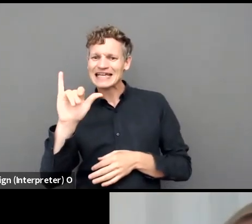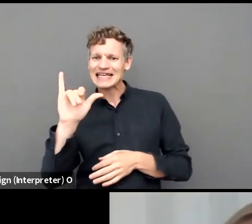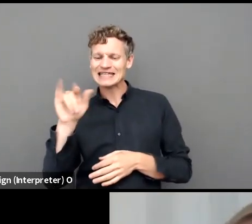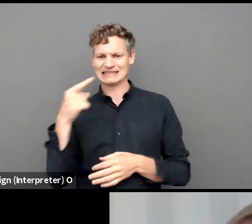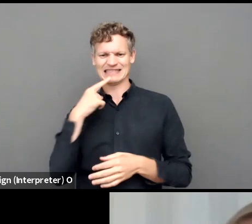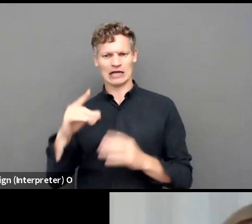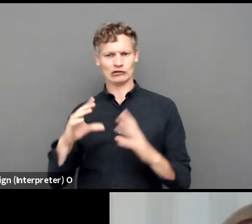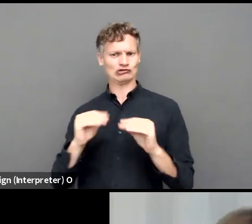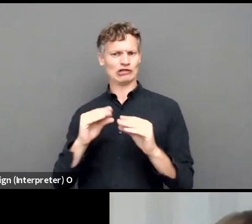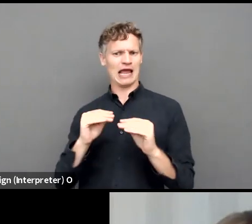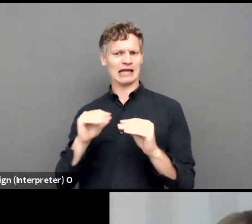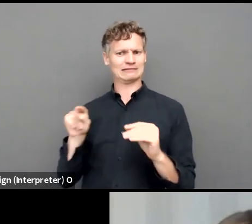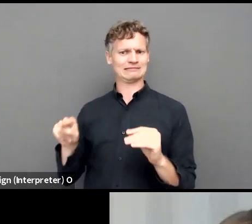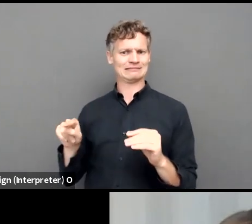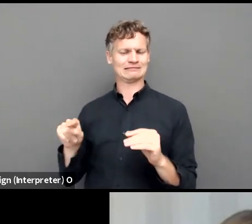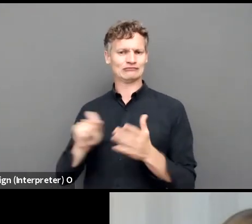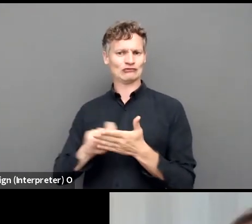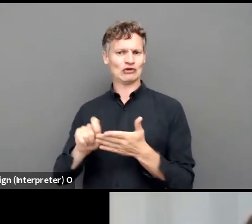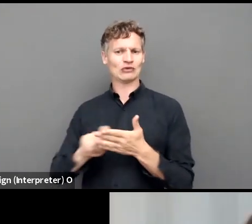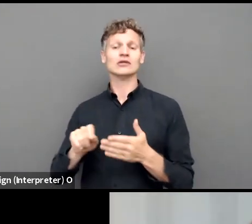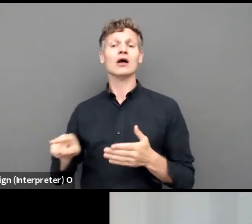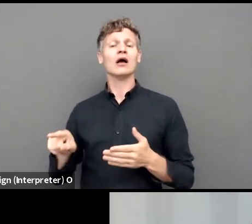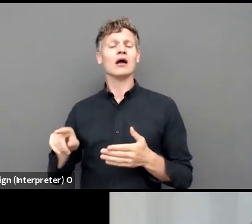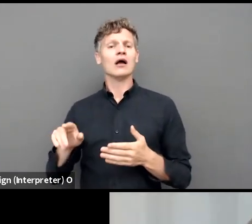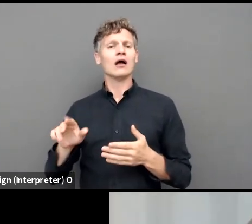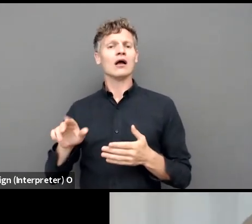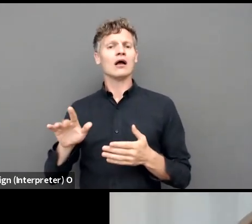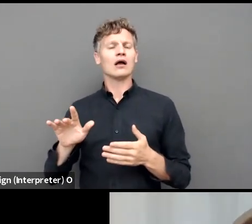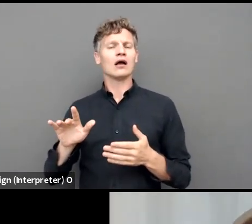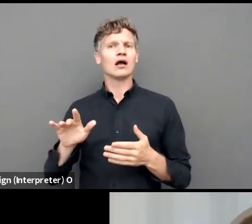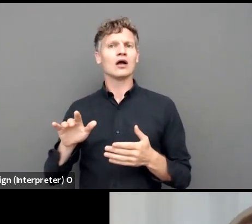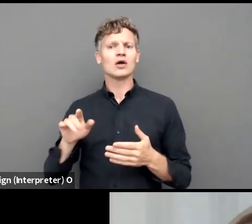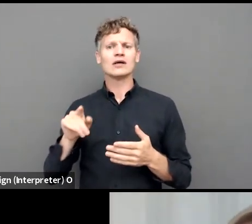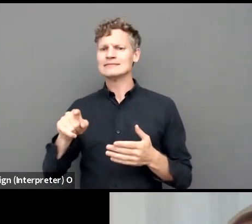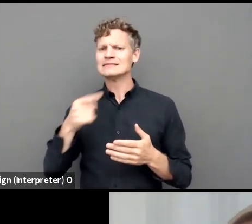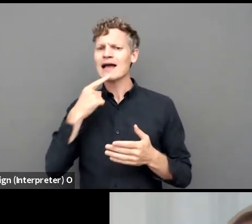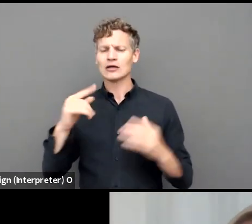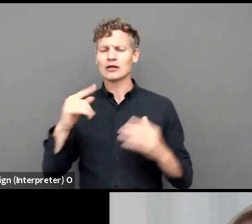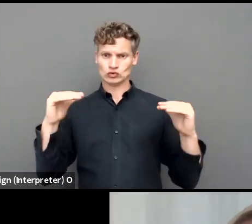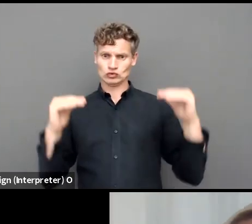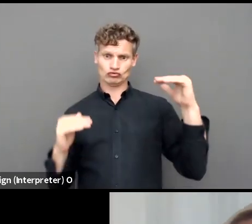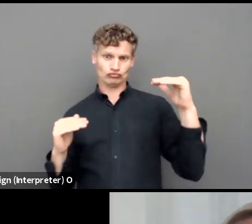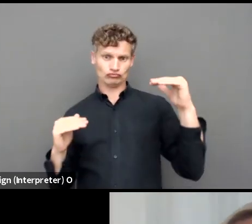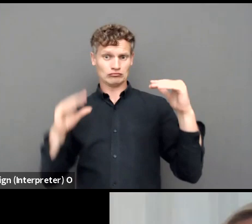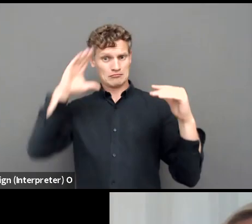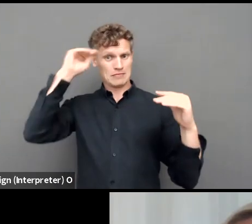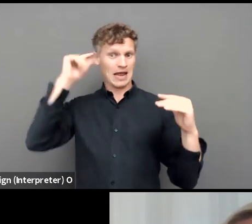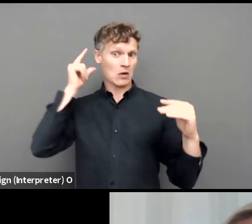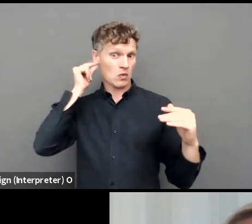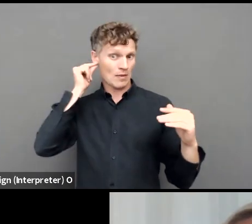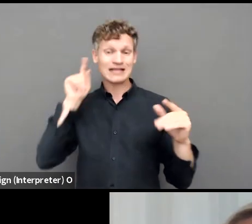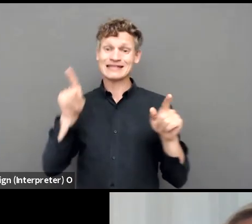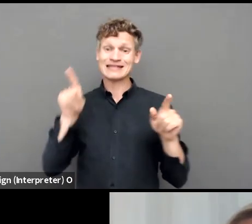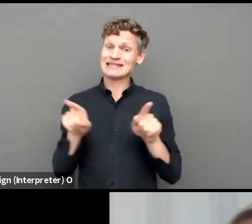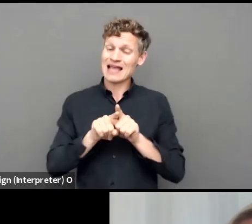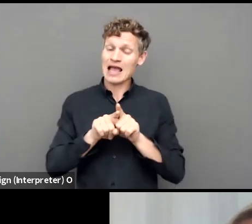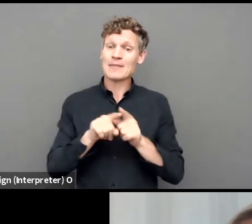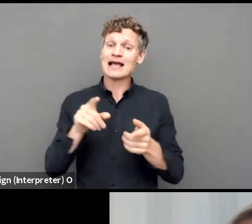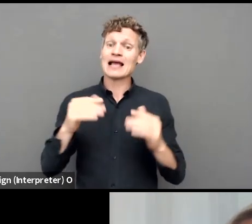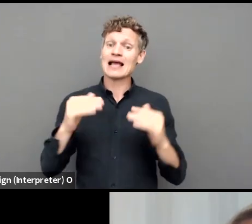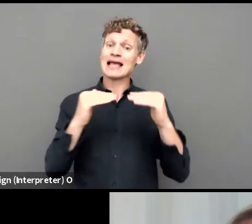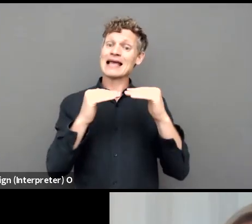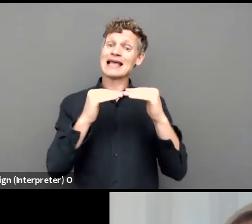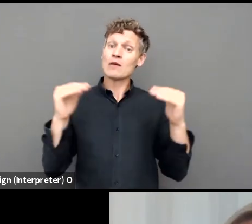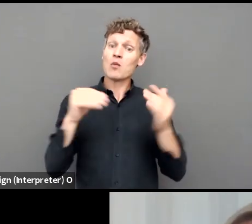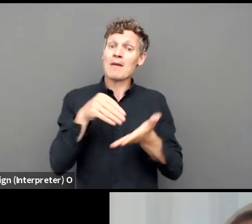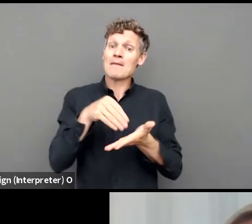which you've just introduced in the conversation, take into account equal pay for equal value or comparable worth? So a little